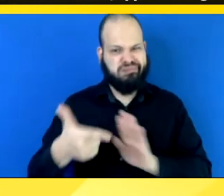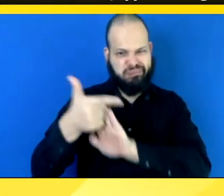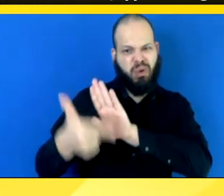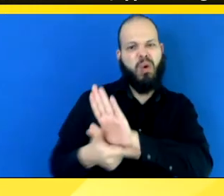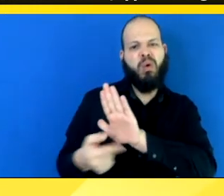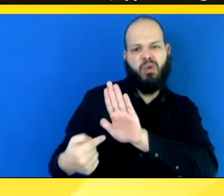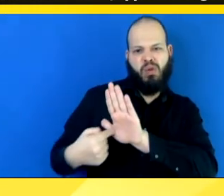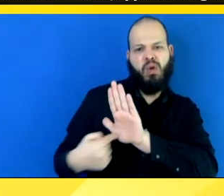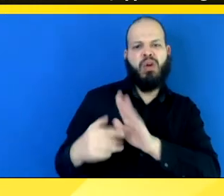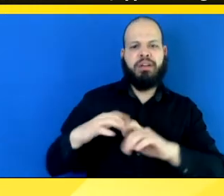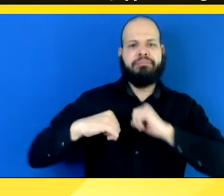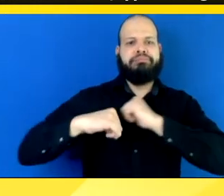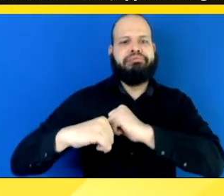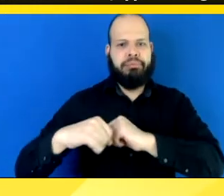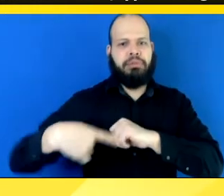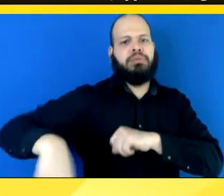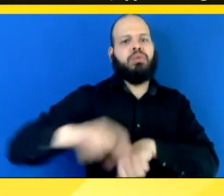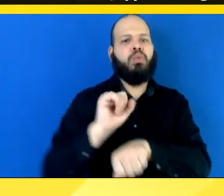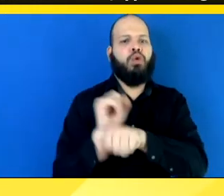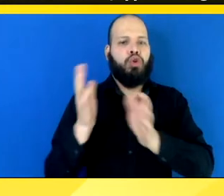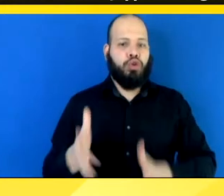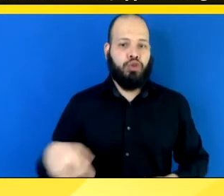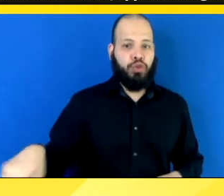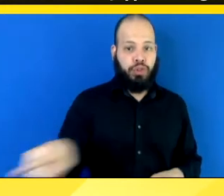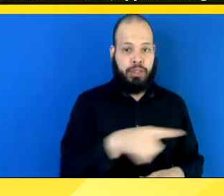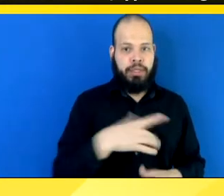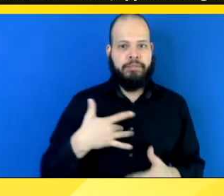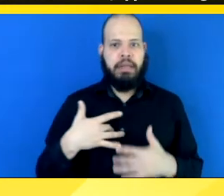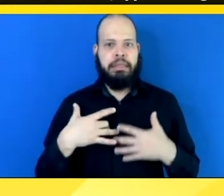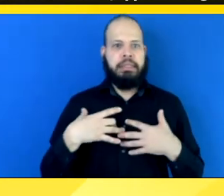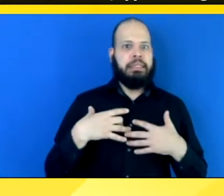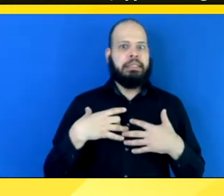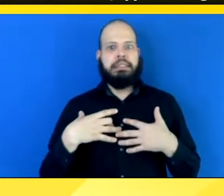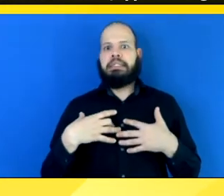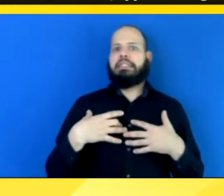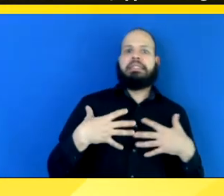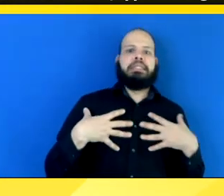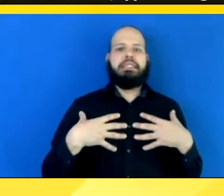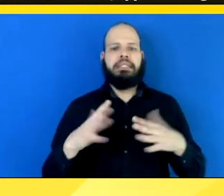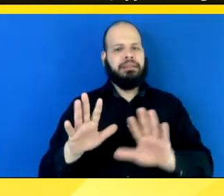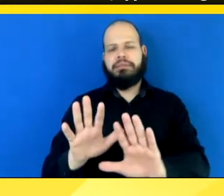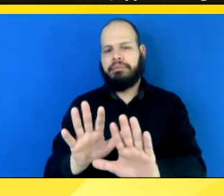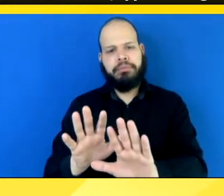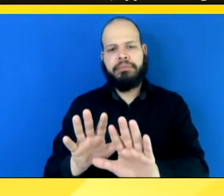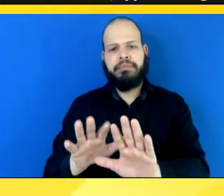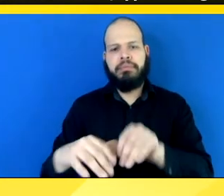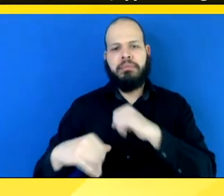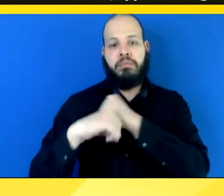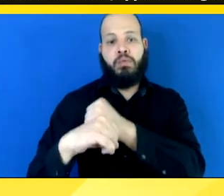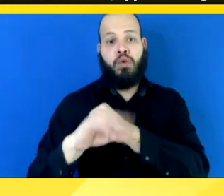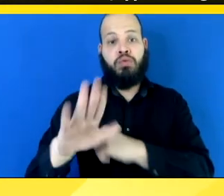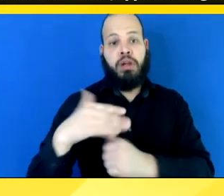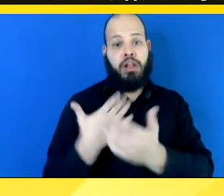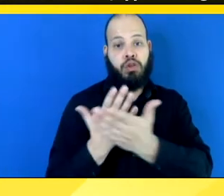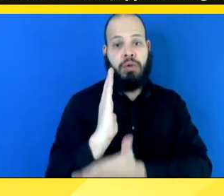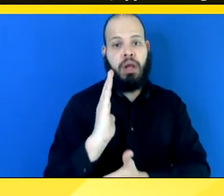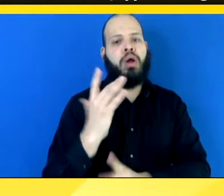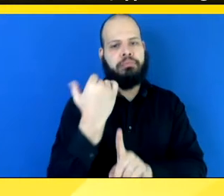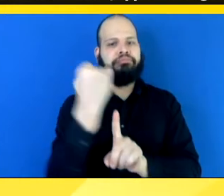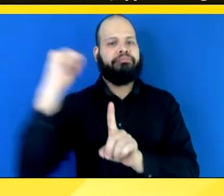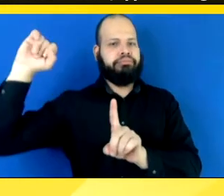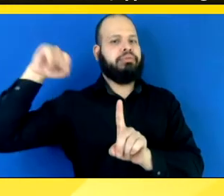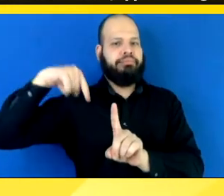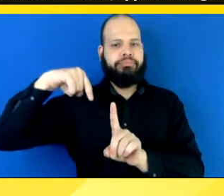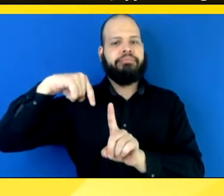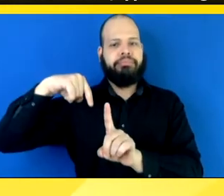your first contract, and it protects and expands our greatest tool, the right to strike. So we must hold every senator accountable for supporting it,